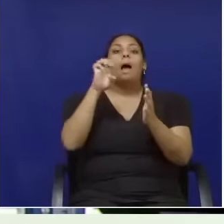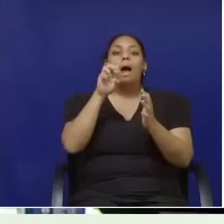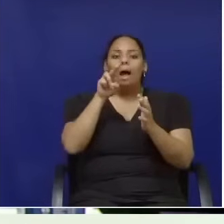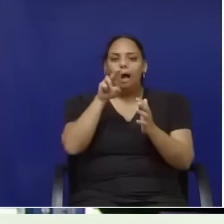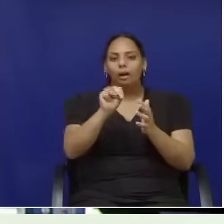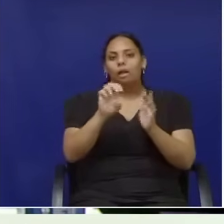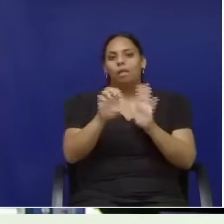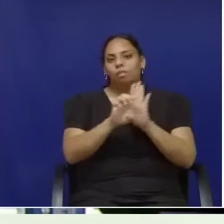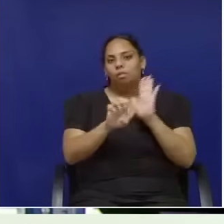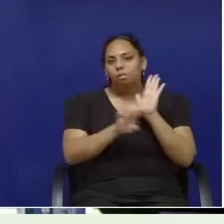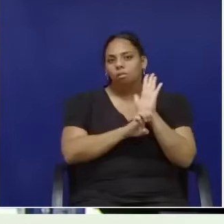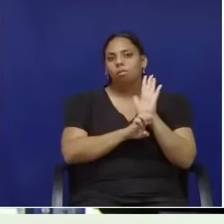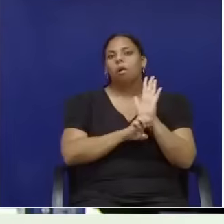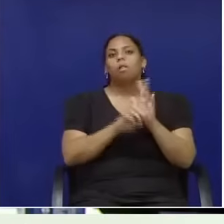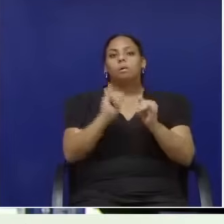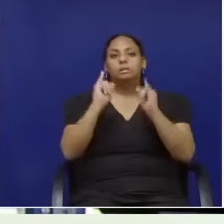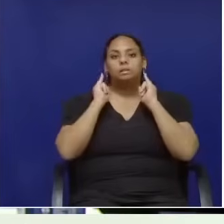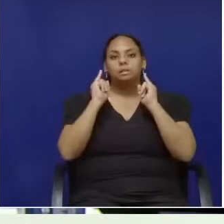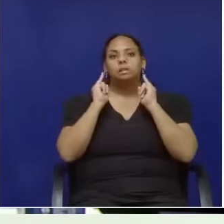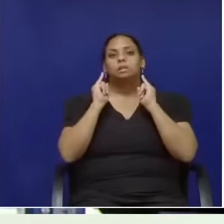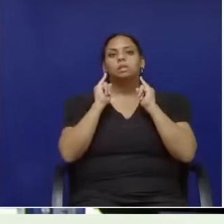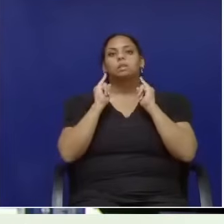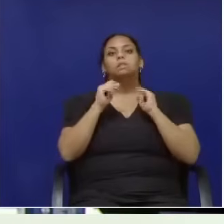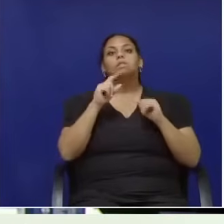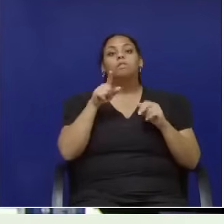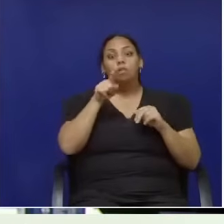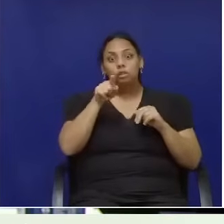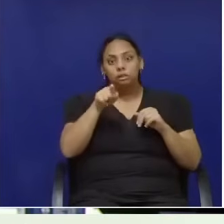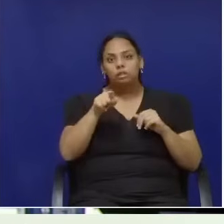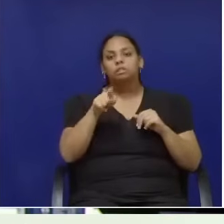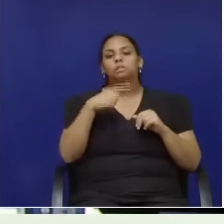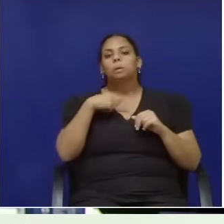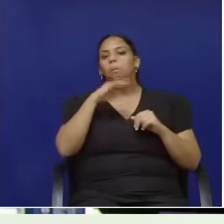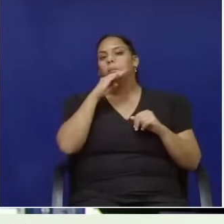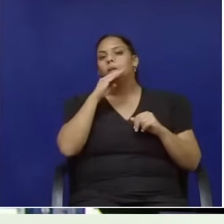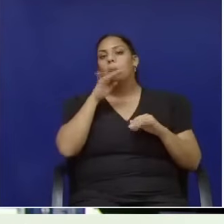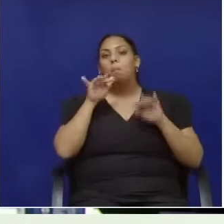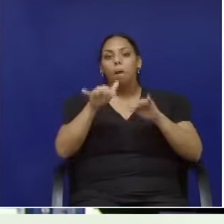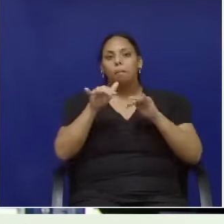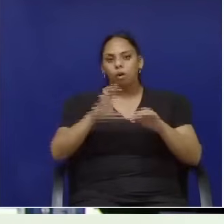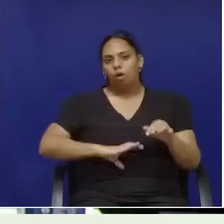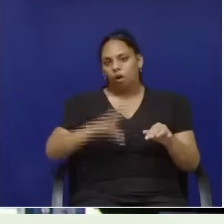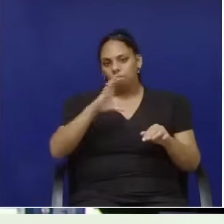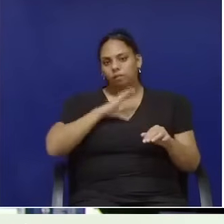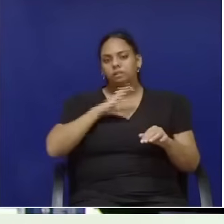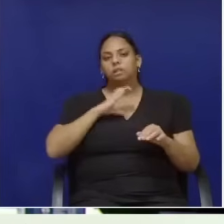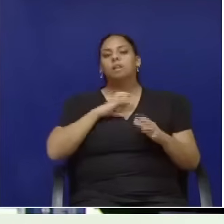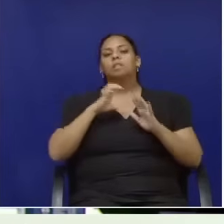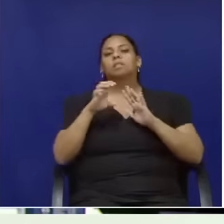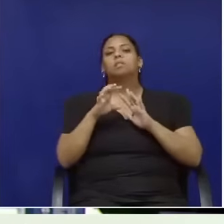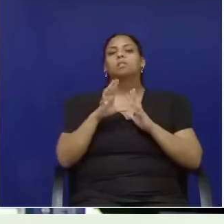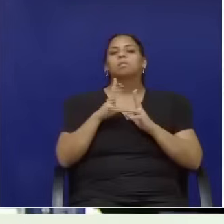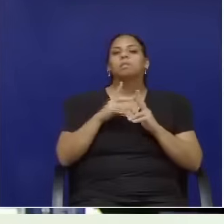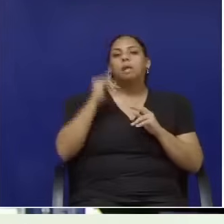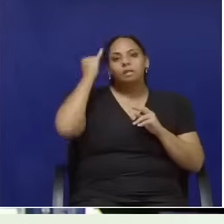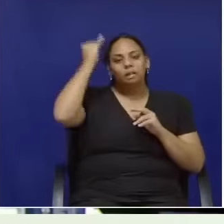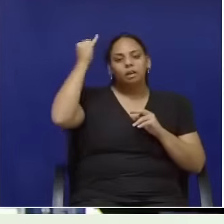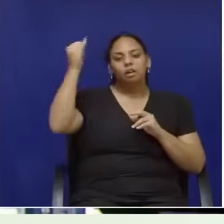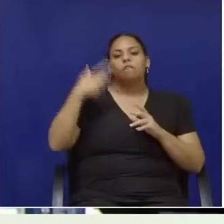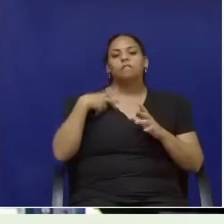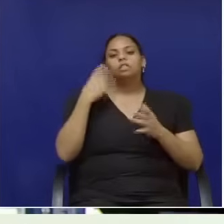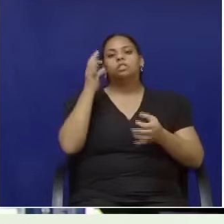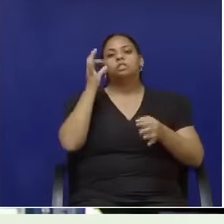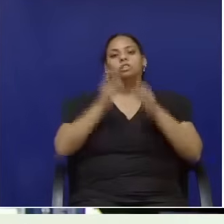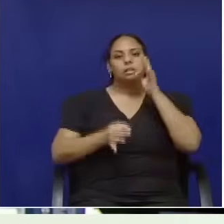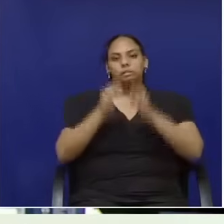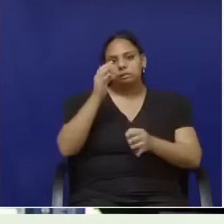administration with the utmost seriousness because such conduct undermines public confidence in the integrity of justice system and the